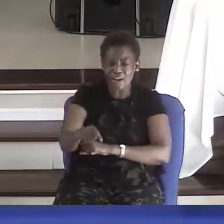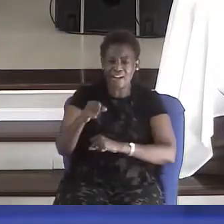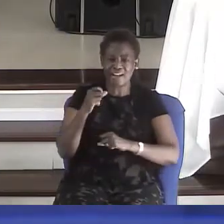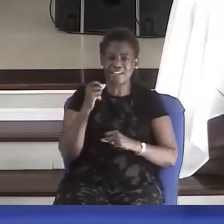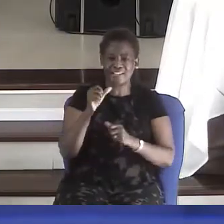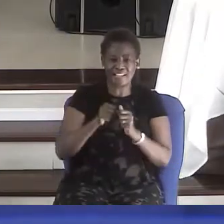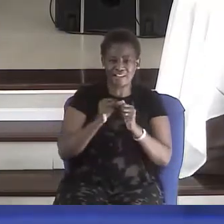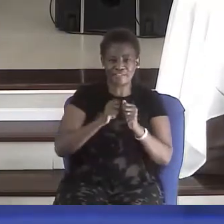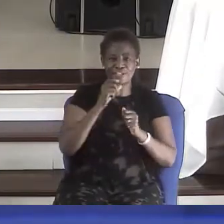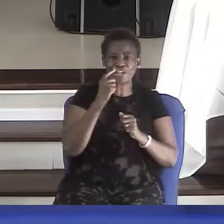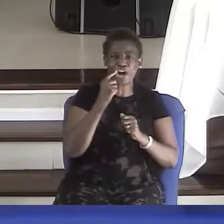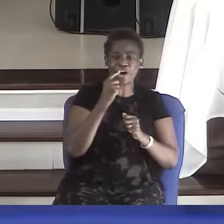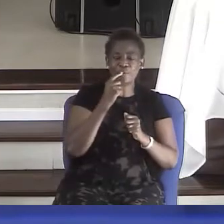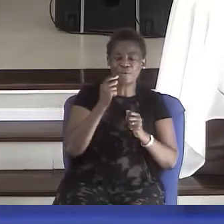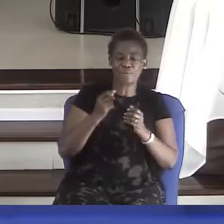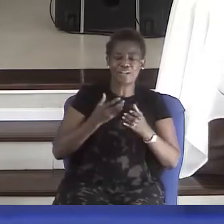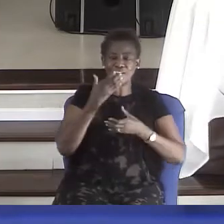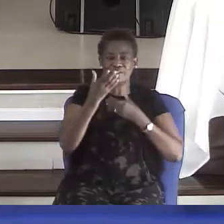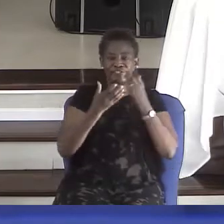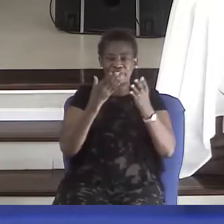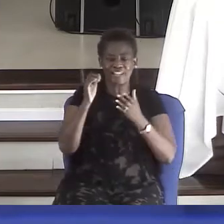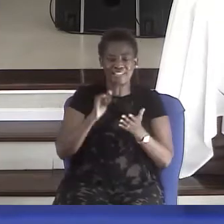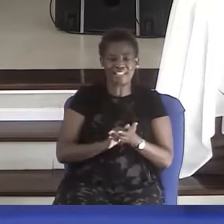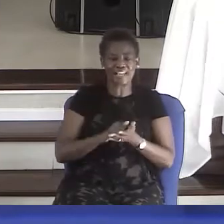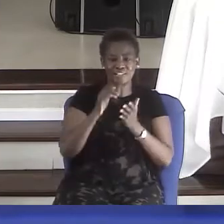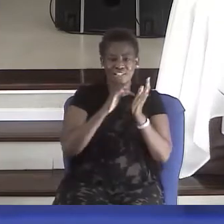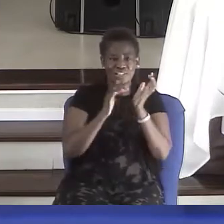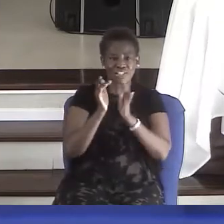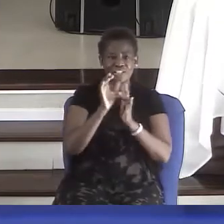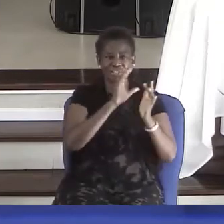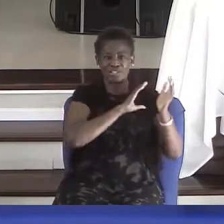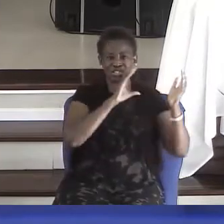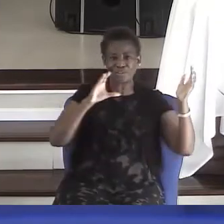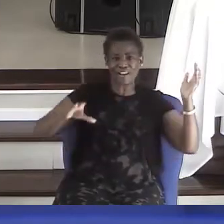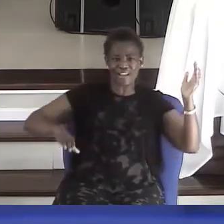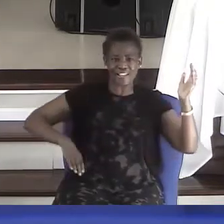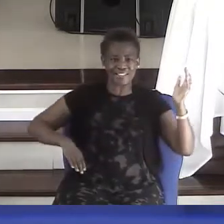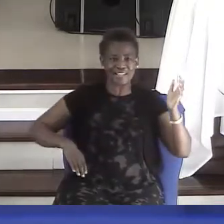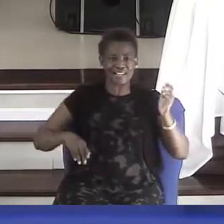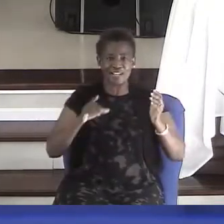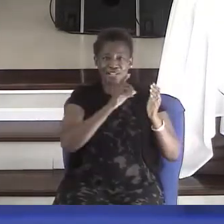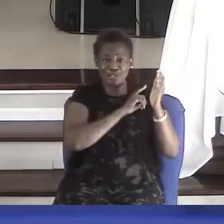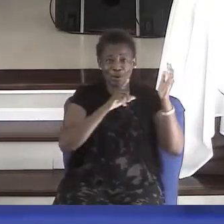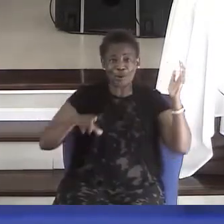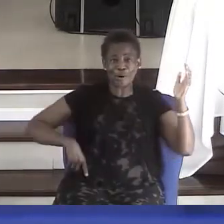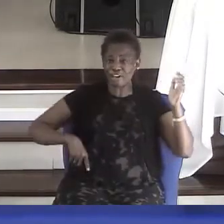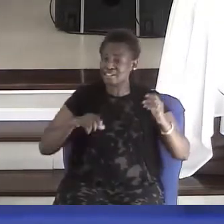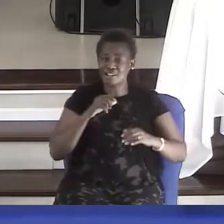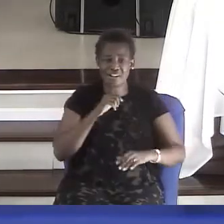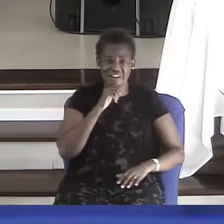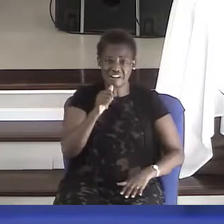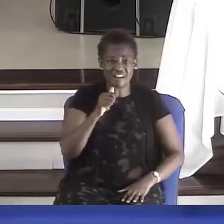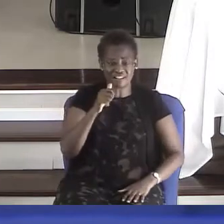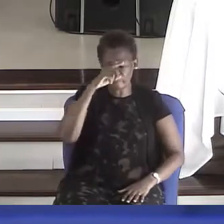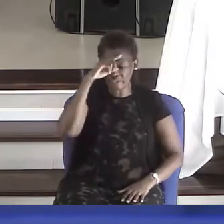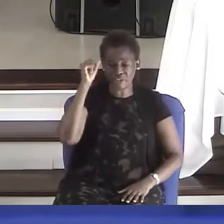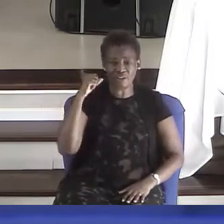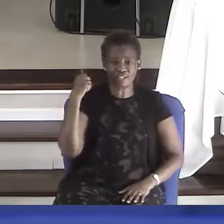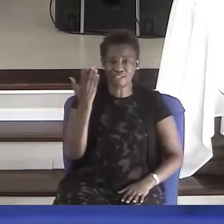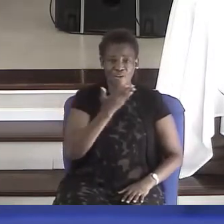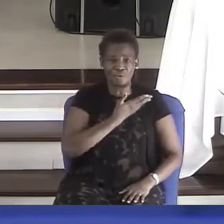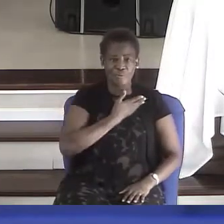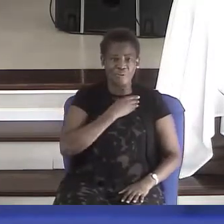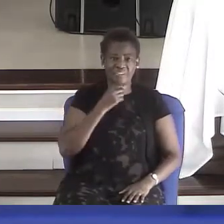Jesus Christ is Lord, not because we have claimed him Lord, but because God has